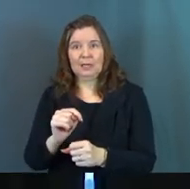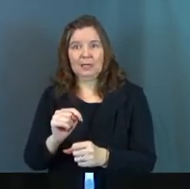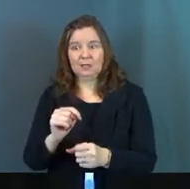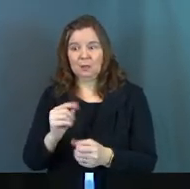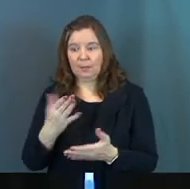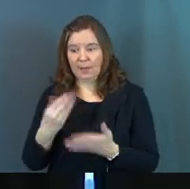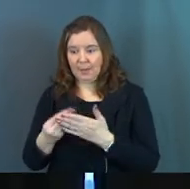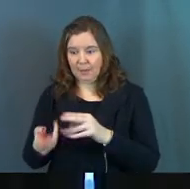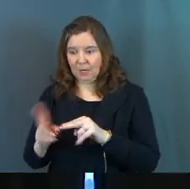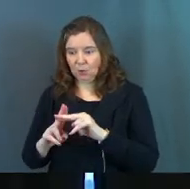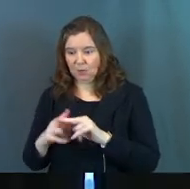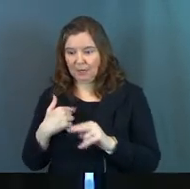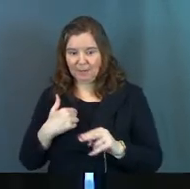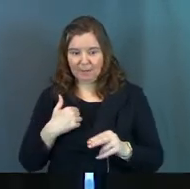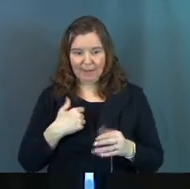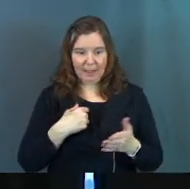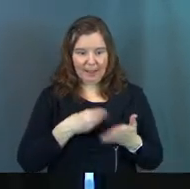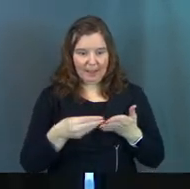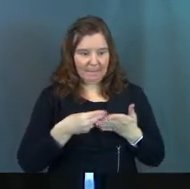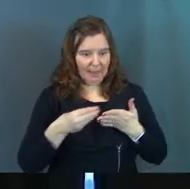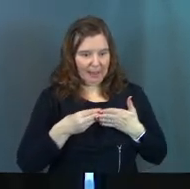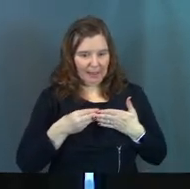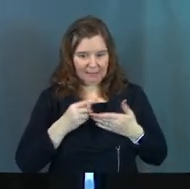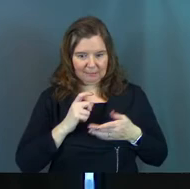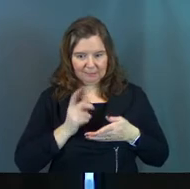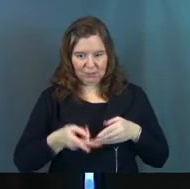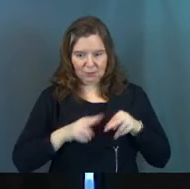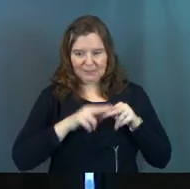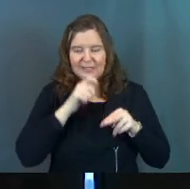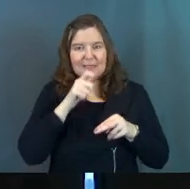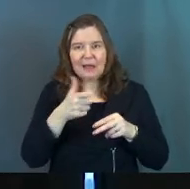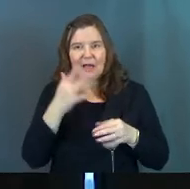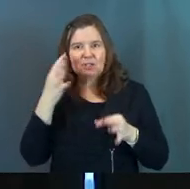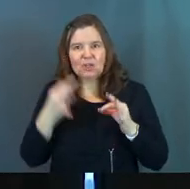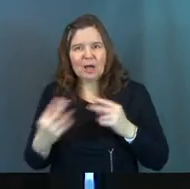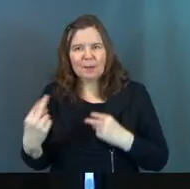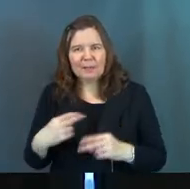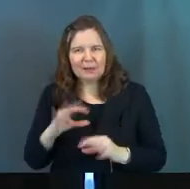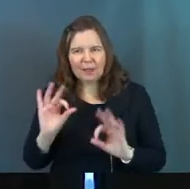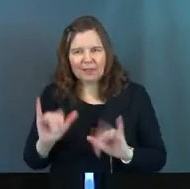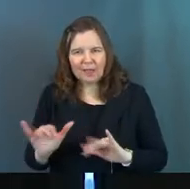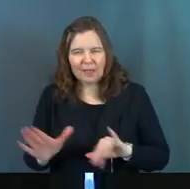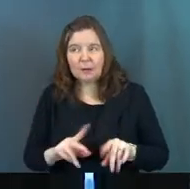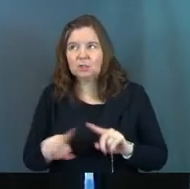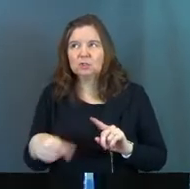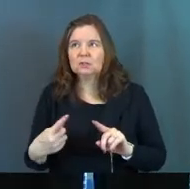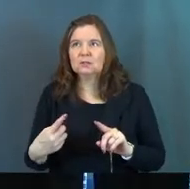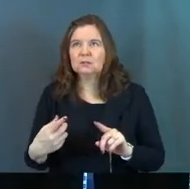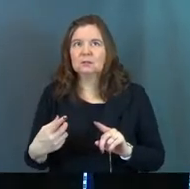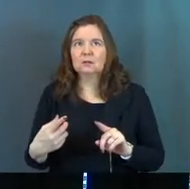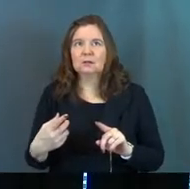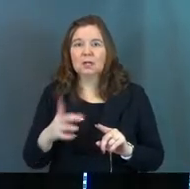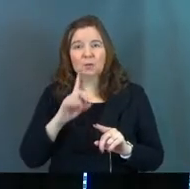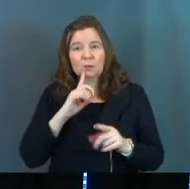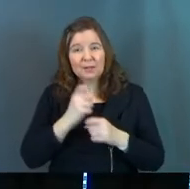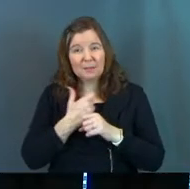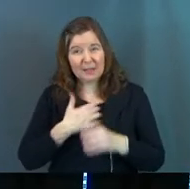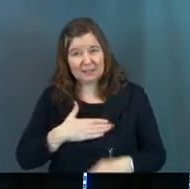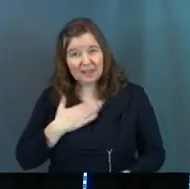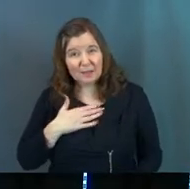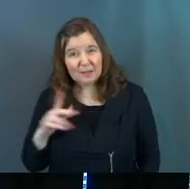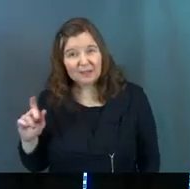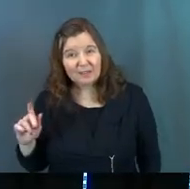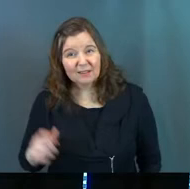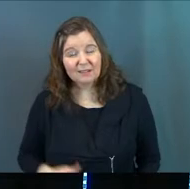all get caught up in it. And it's like, it's not judgment. It's nothing like that. It's just, is it really making us